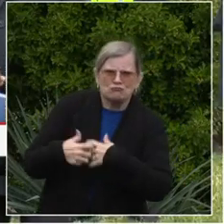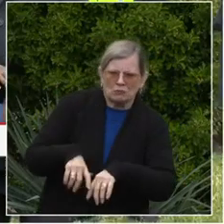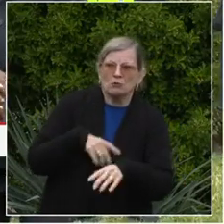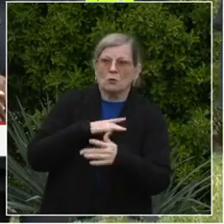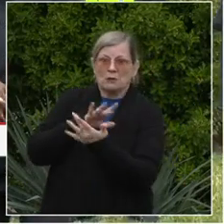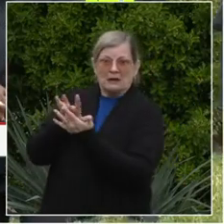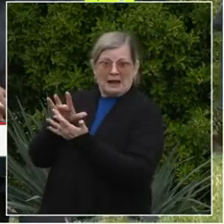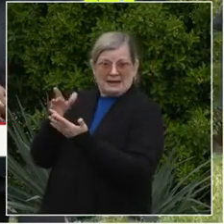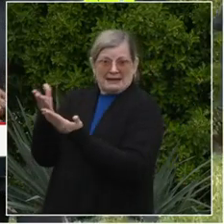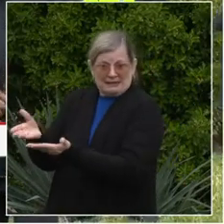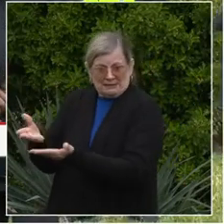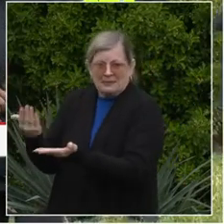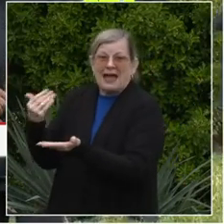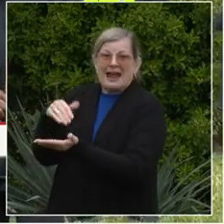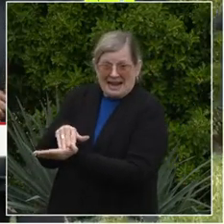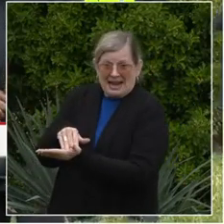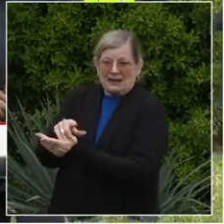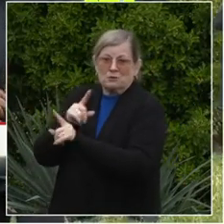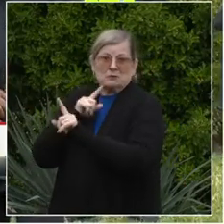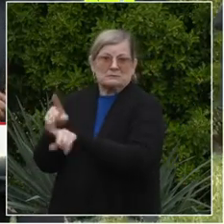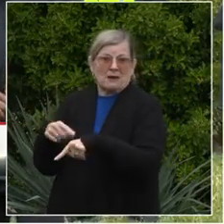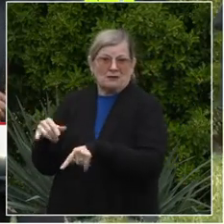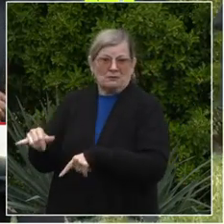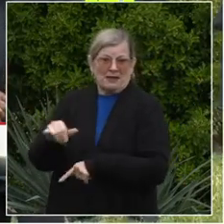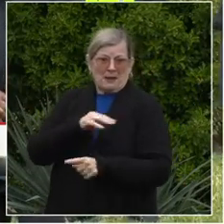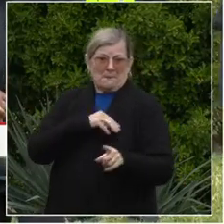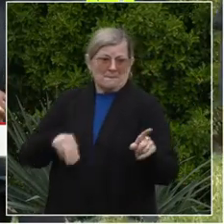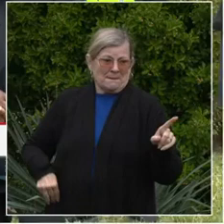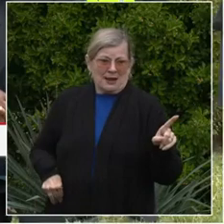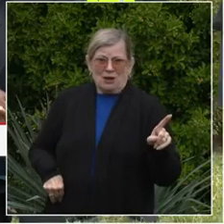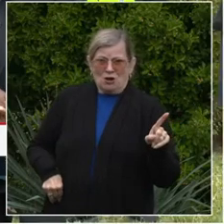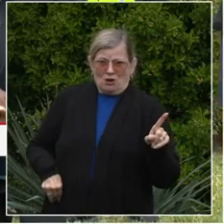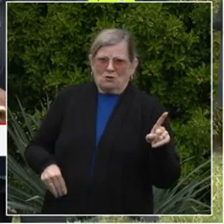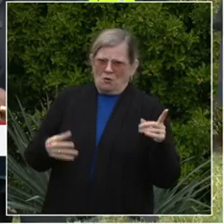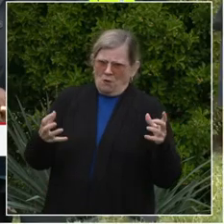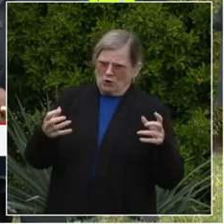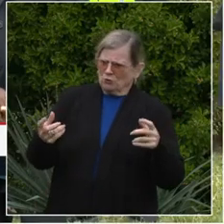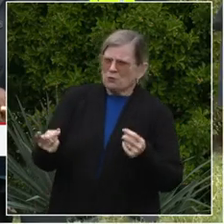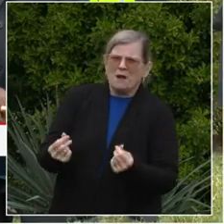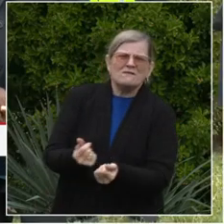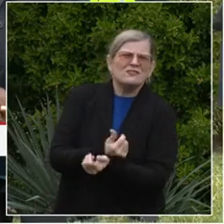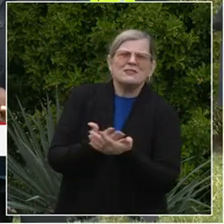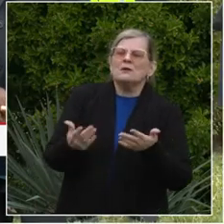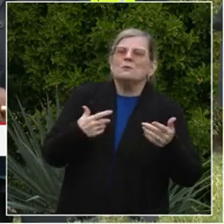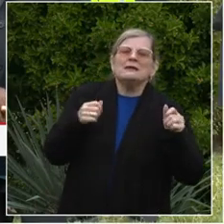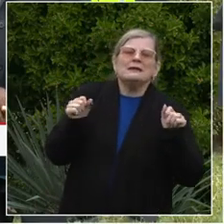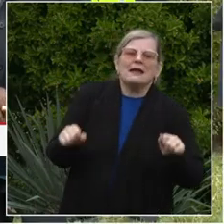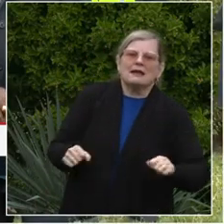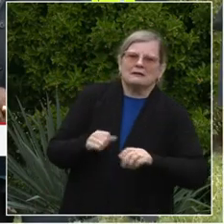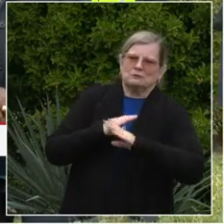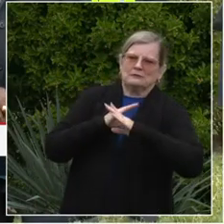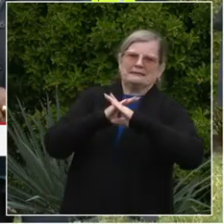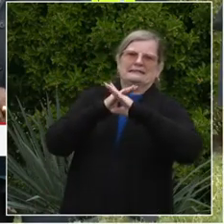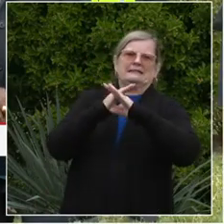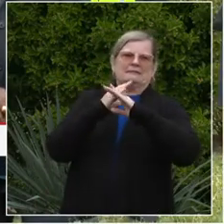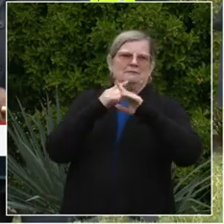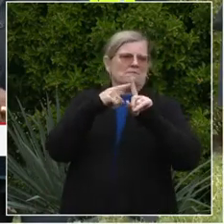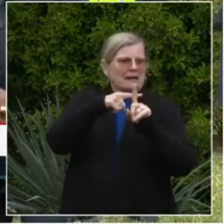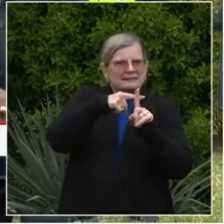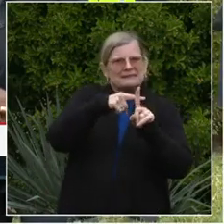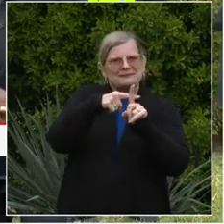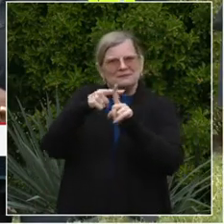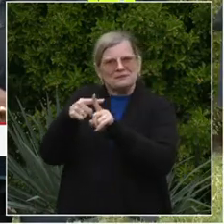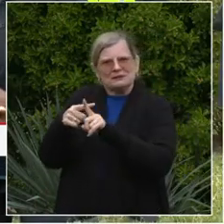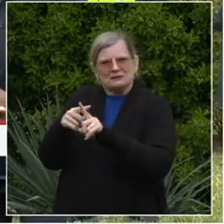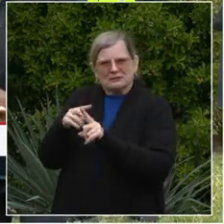in response to the mayor's charge to do everything that we possibly can to impact violent crime in our city, we reached out to Charlie. He